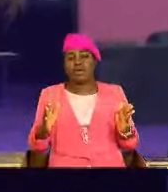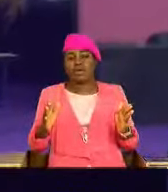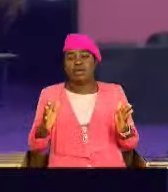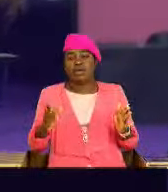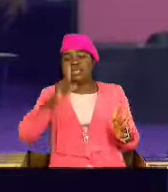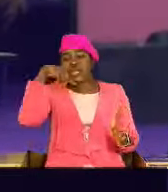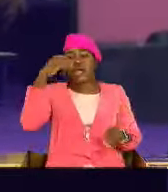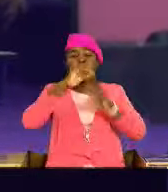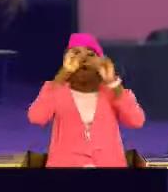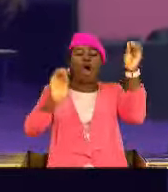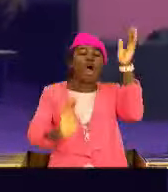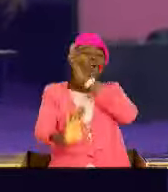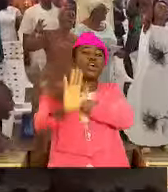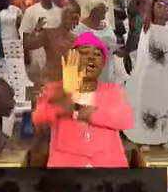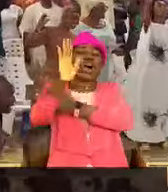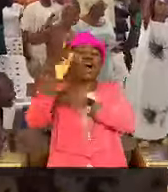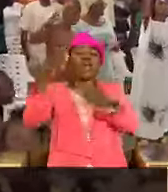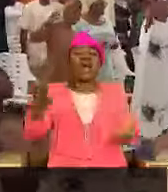God